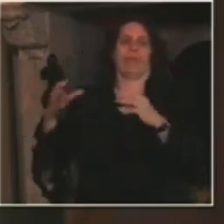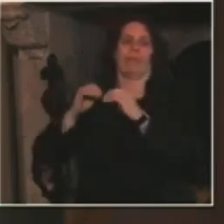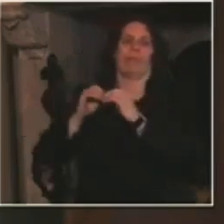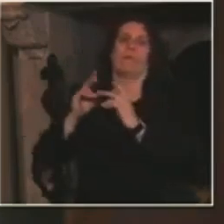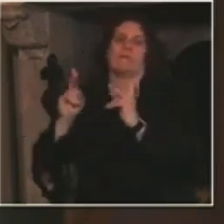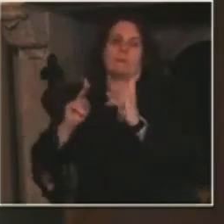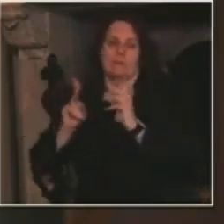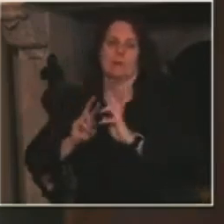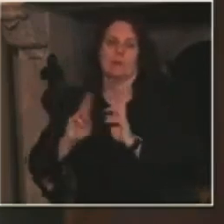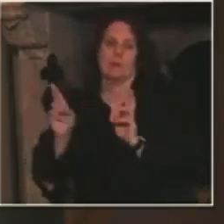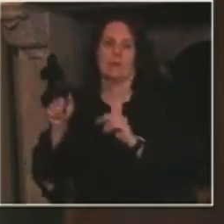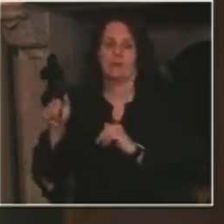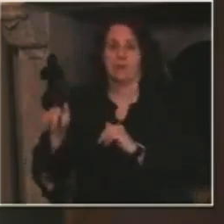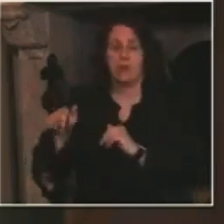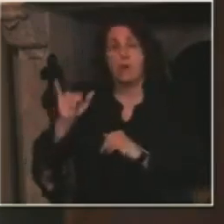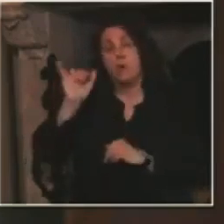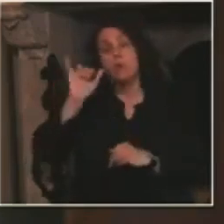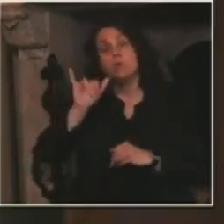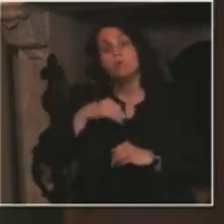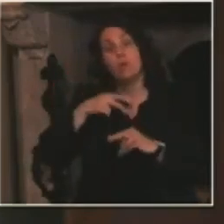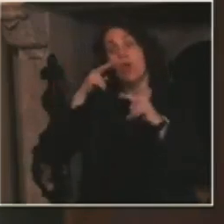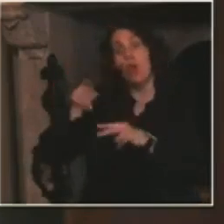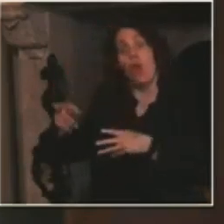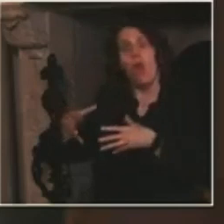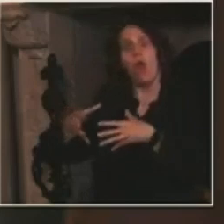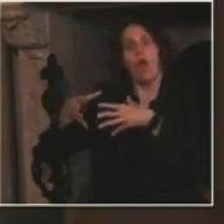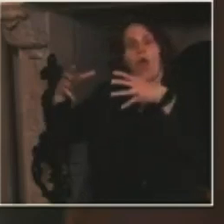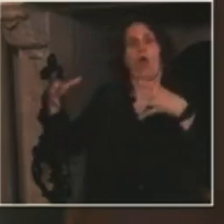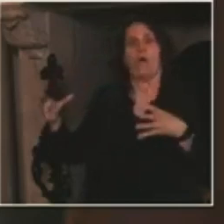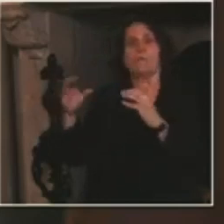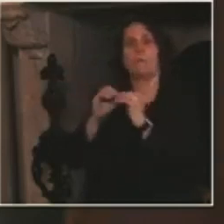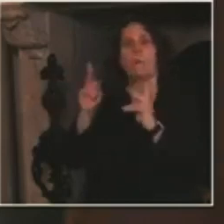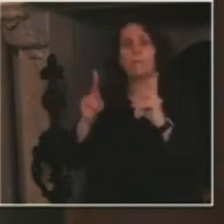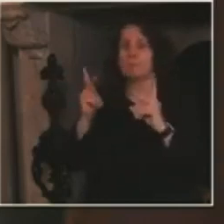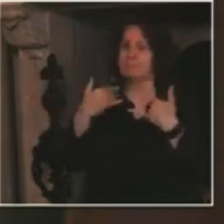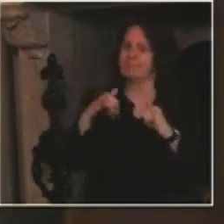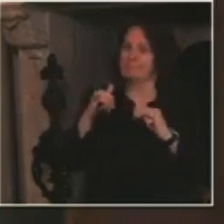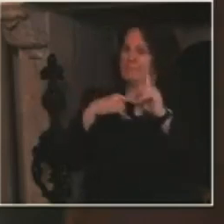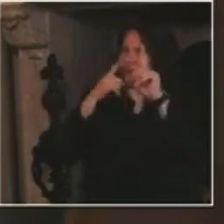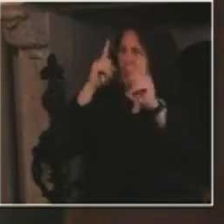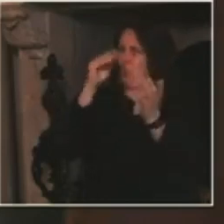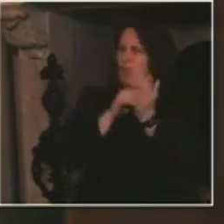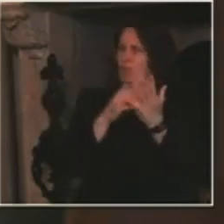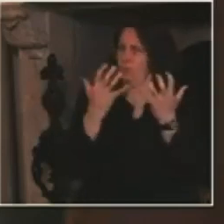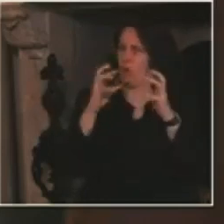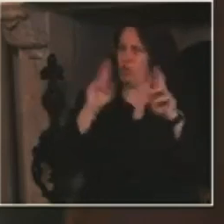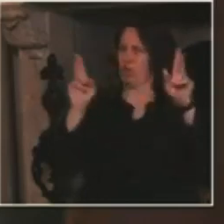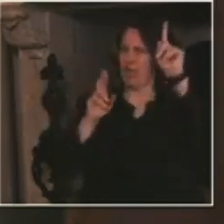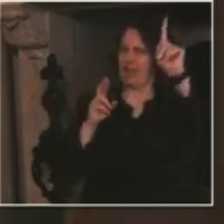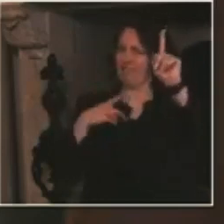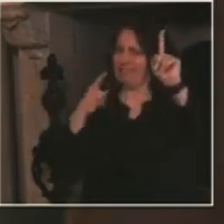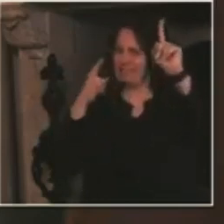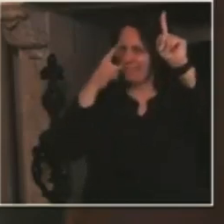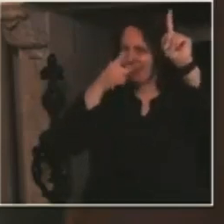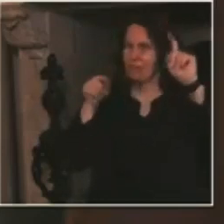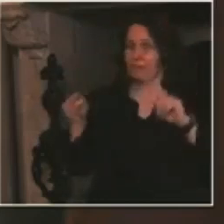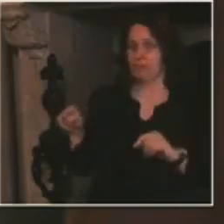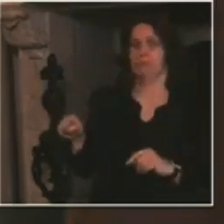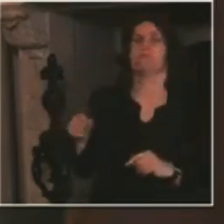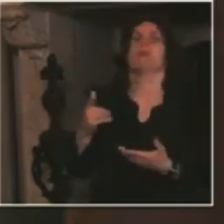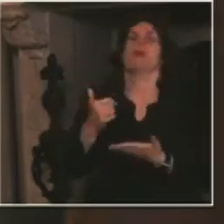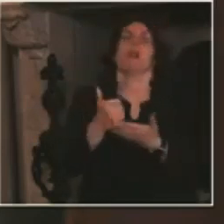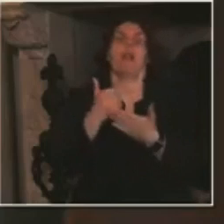and as part of our goal to get to 1,000 contact tracers, Brown County has requested our assistance with contact tracing, which